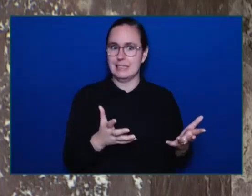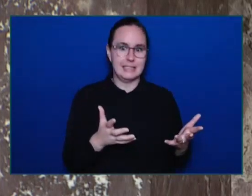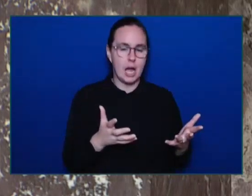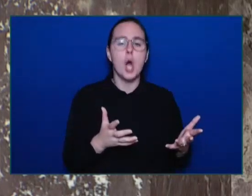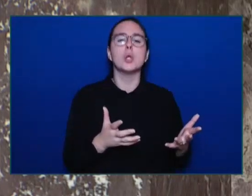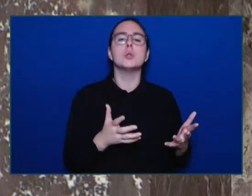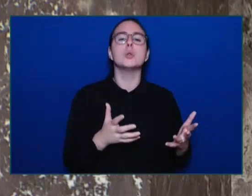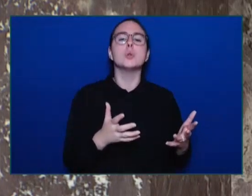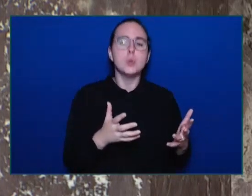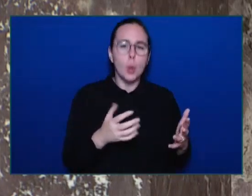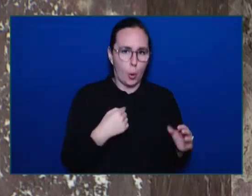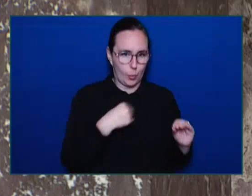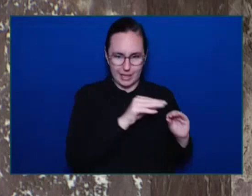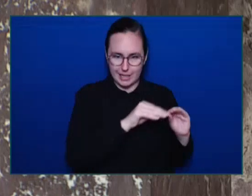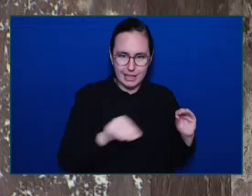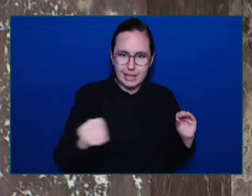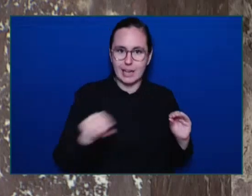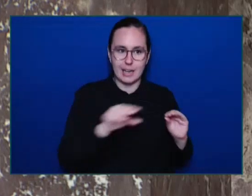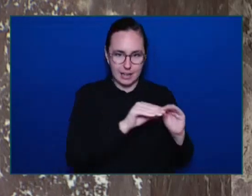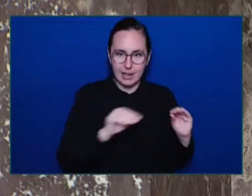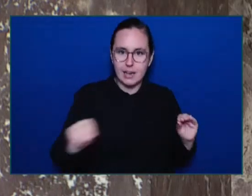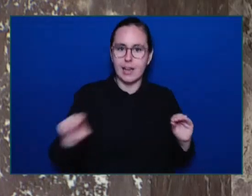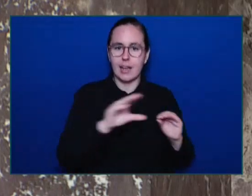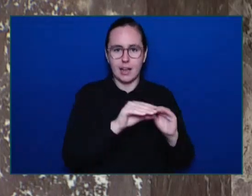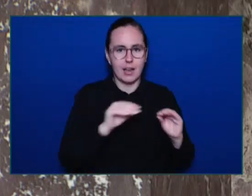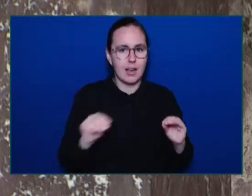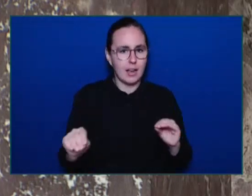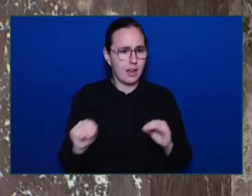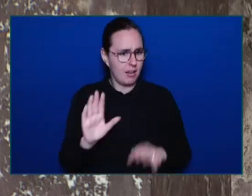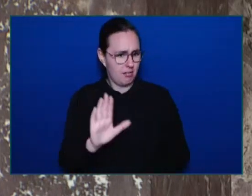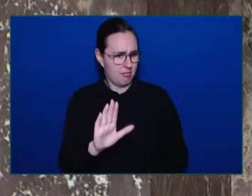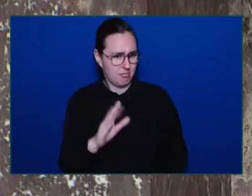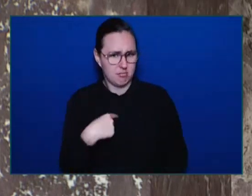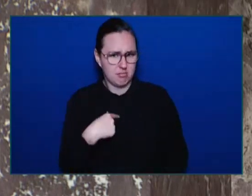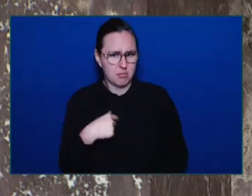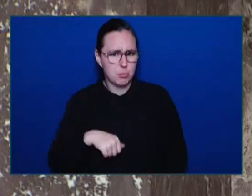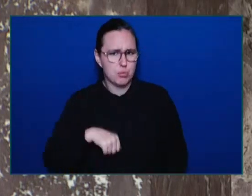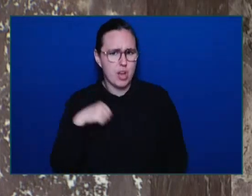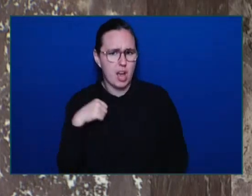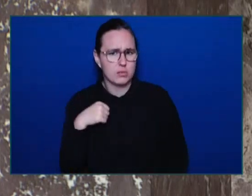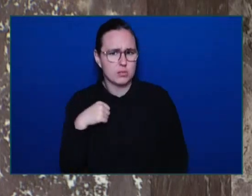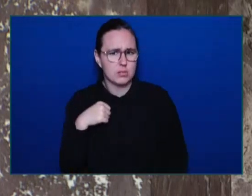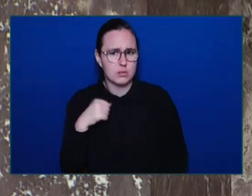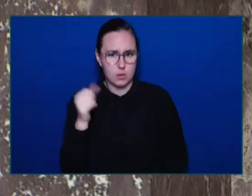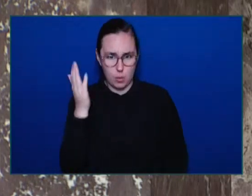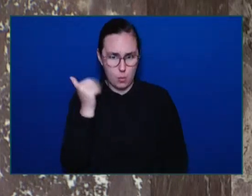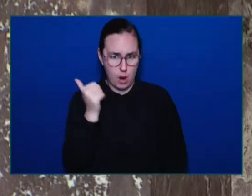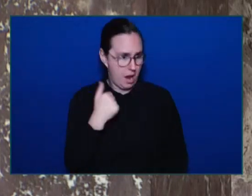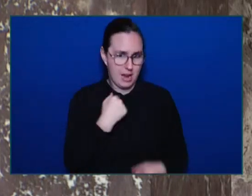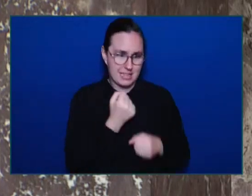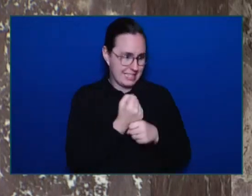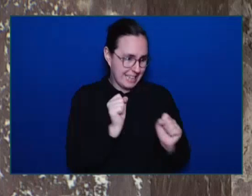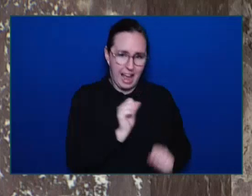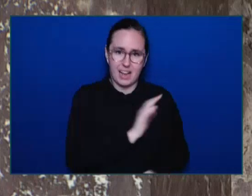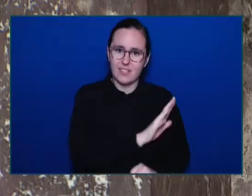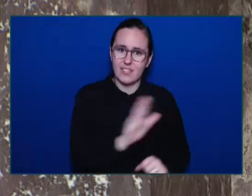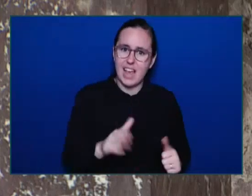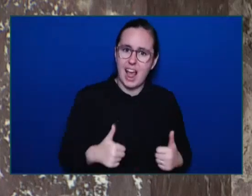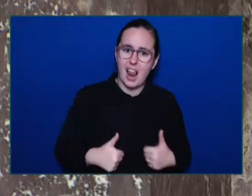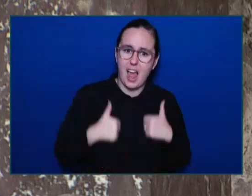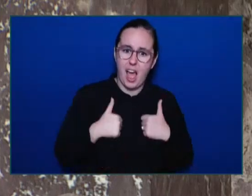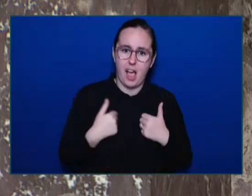took, Honourable Speaker. We saved a lot of people's lives, Honourable Speaker, by giving them the housing and the mental health supports and the wraparound supports we